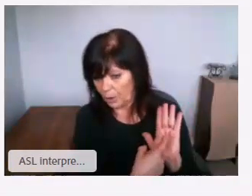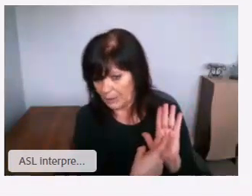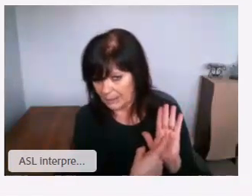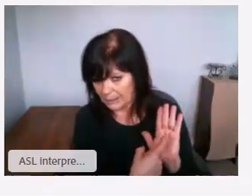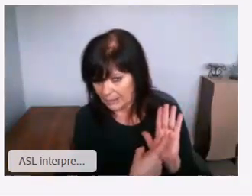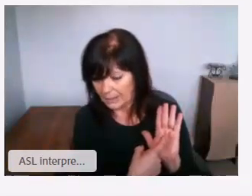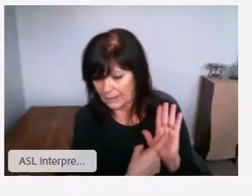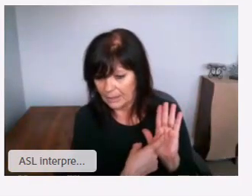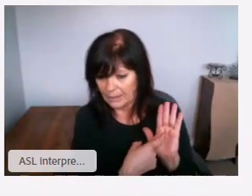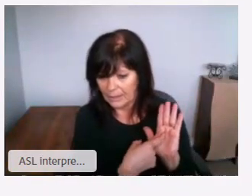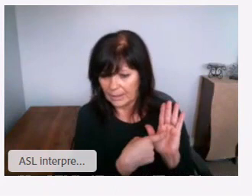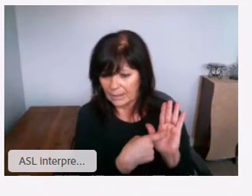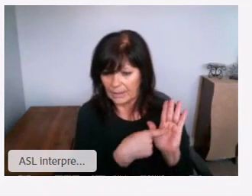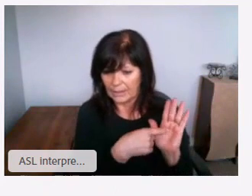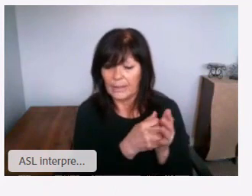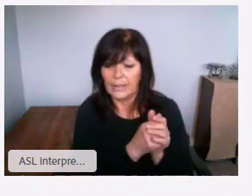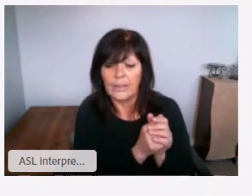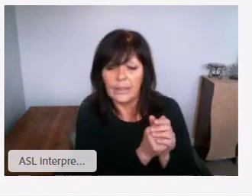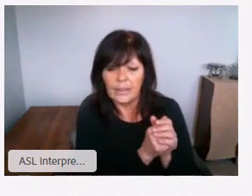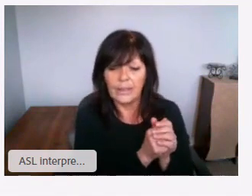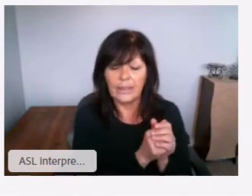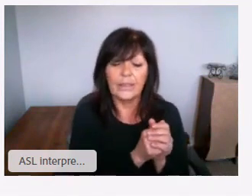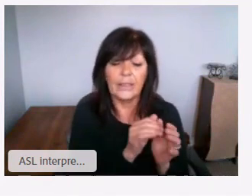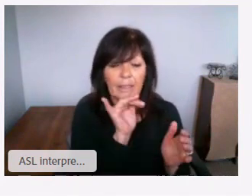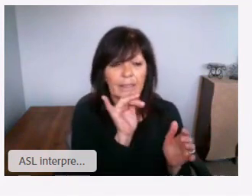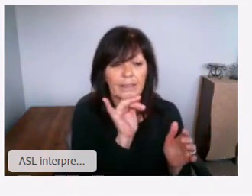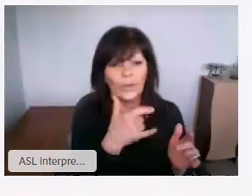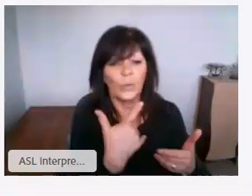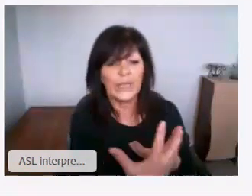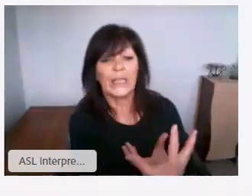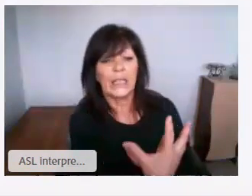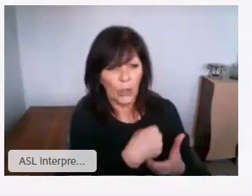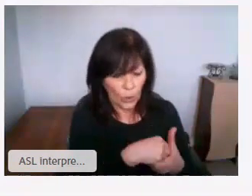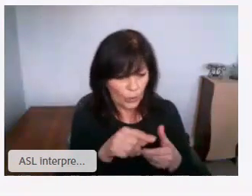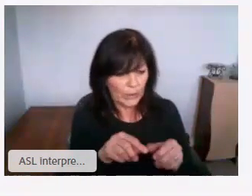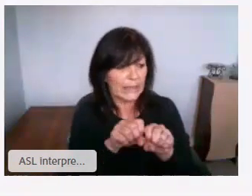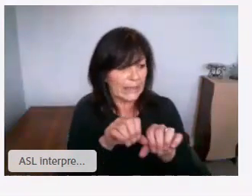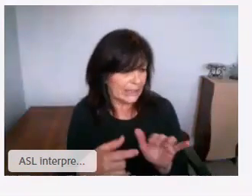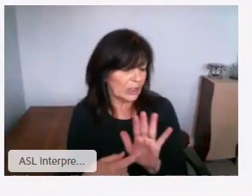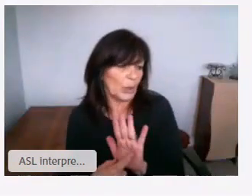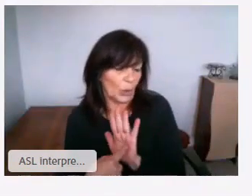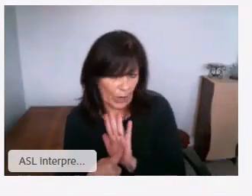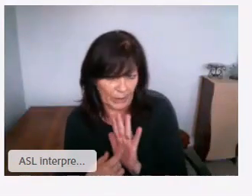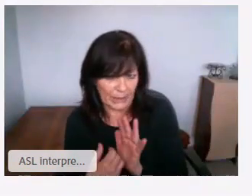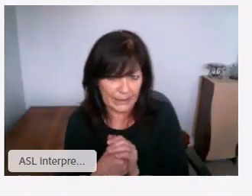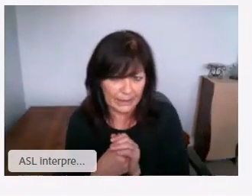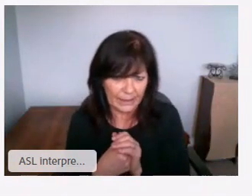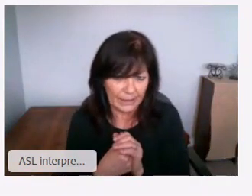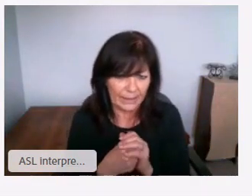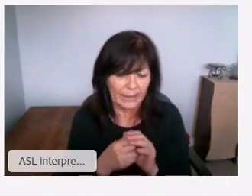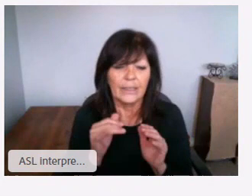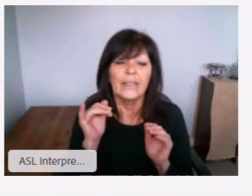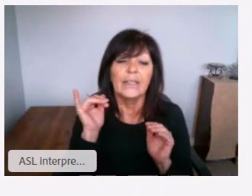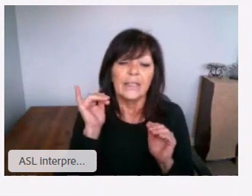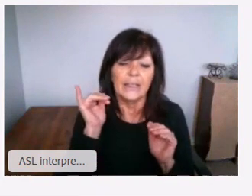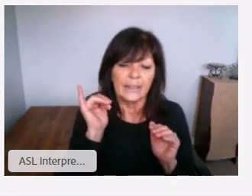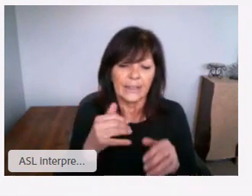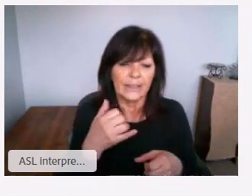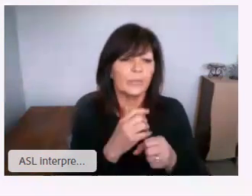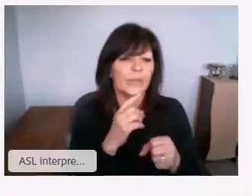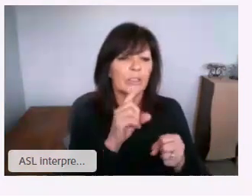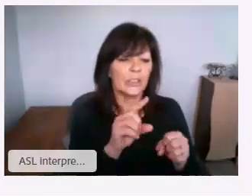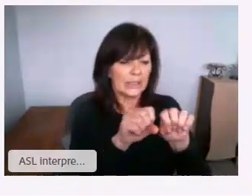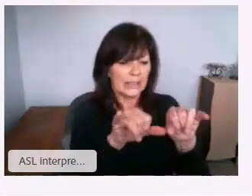performance specifications that we included in the system requirements. And that is to ensure the system operates within